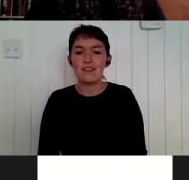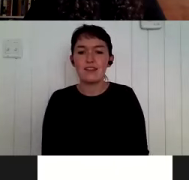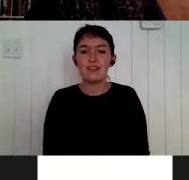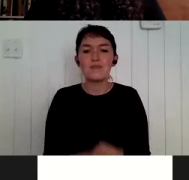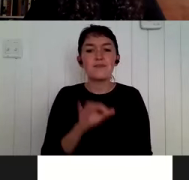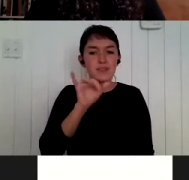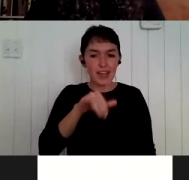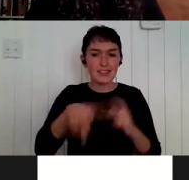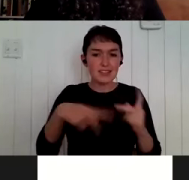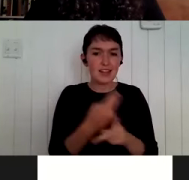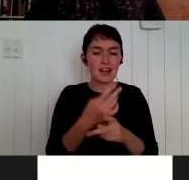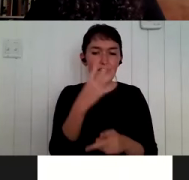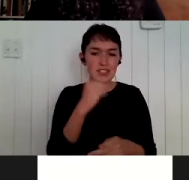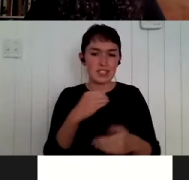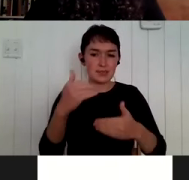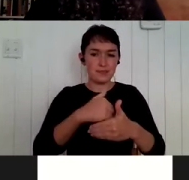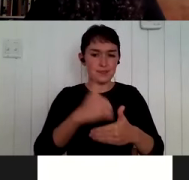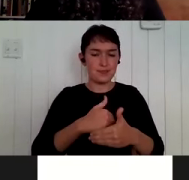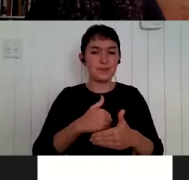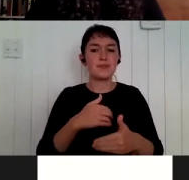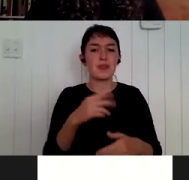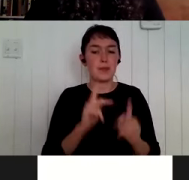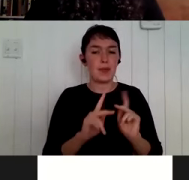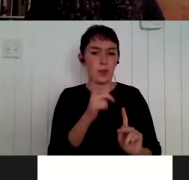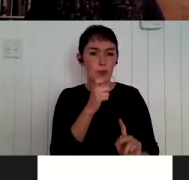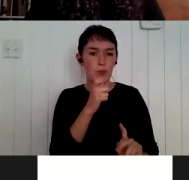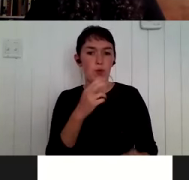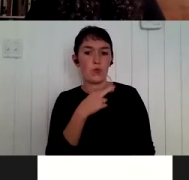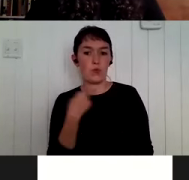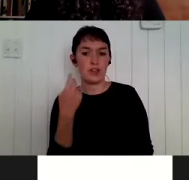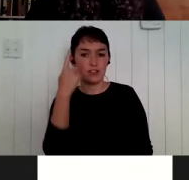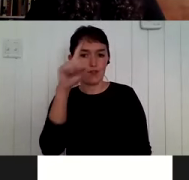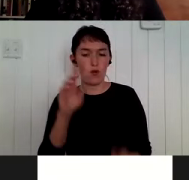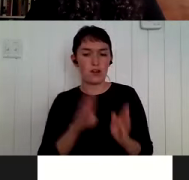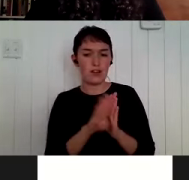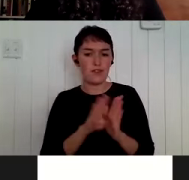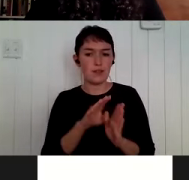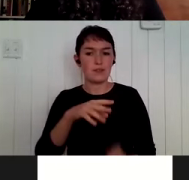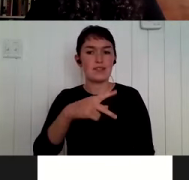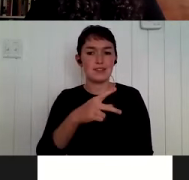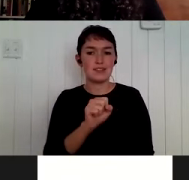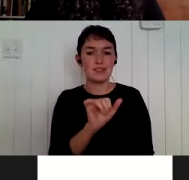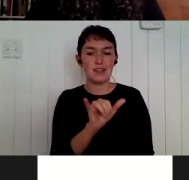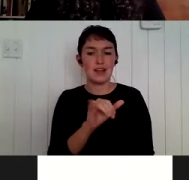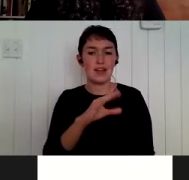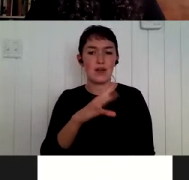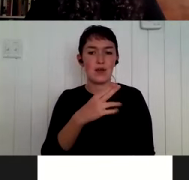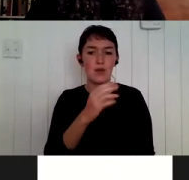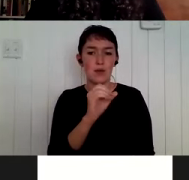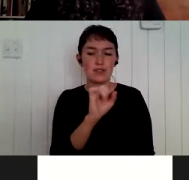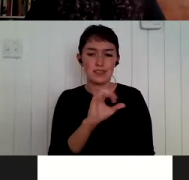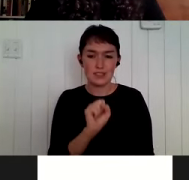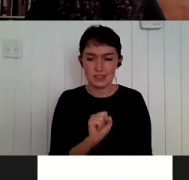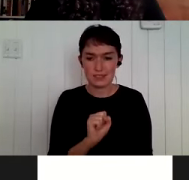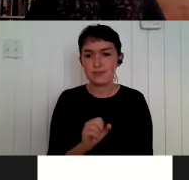apparent in these individuals that are at risk for developing psychosis, as well as a lot of other psychiatric diagnoses. The one thing